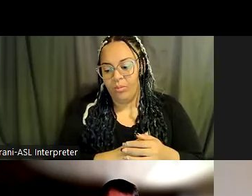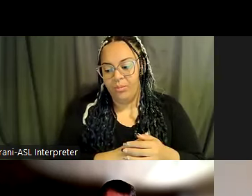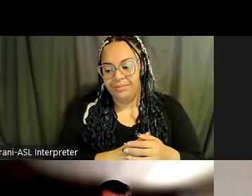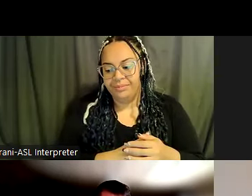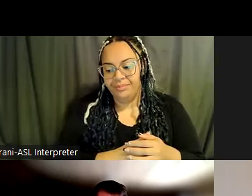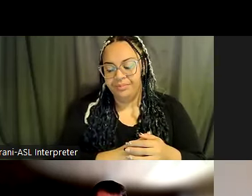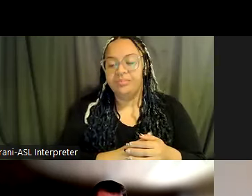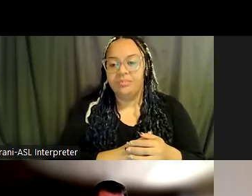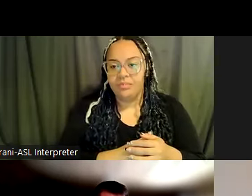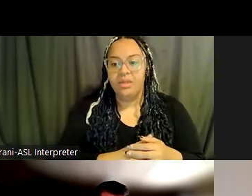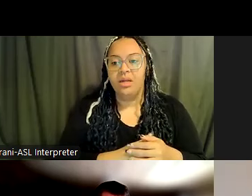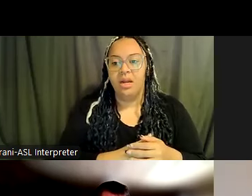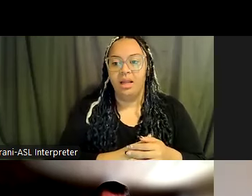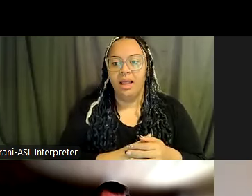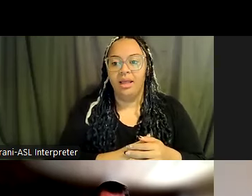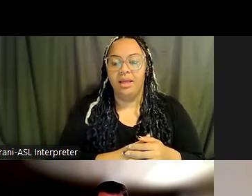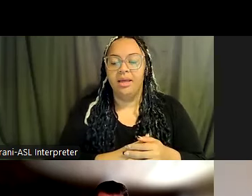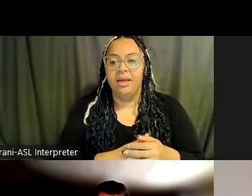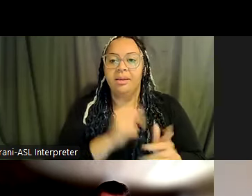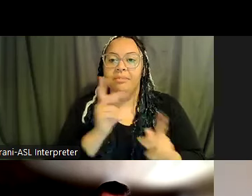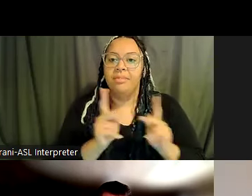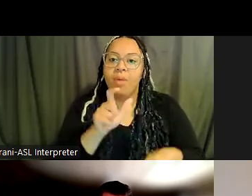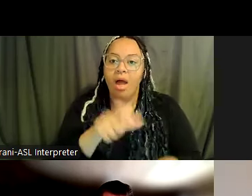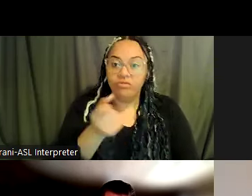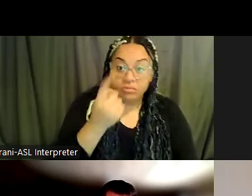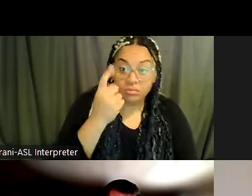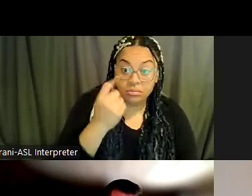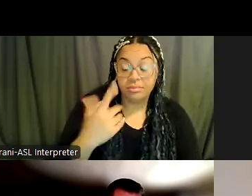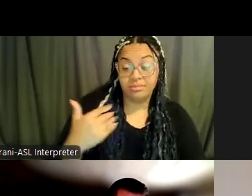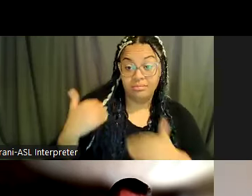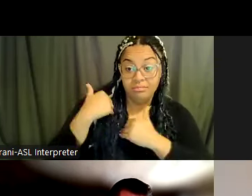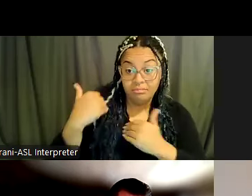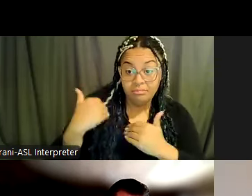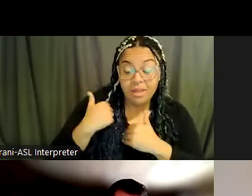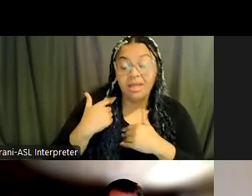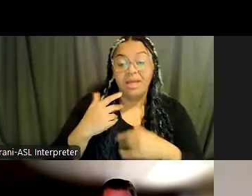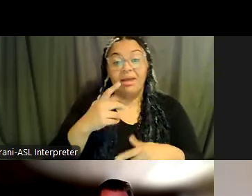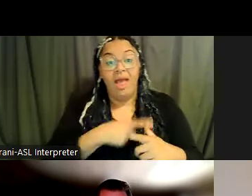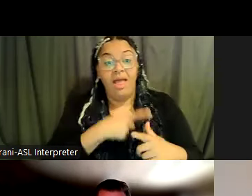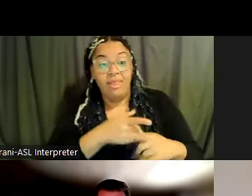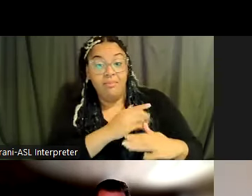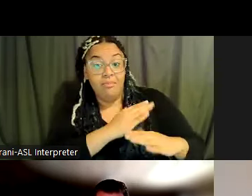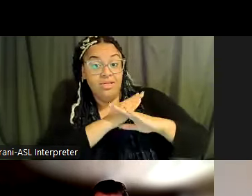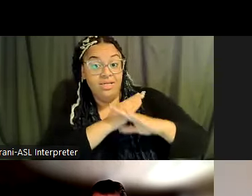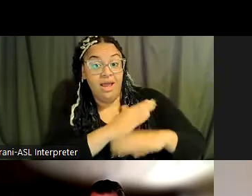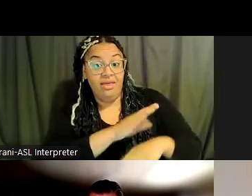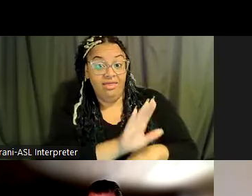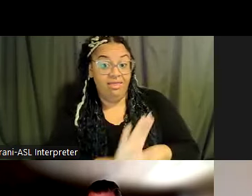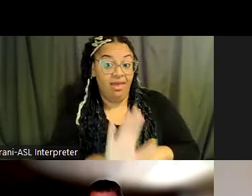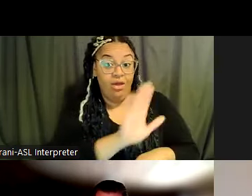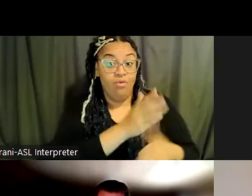getting people to understand that to be accountable, to be responsible, and then to protect their rights, the best thing that they can do is voluntarily transfer